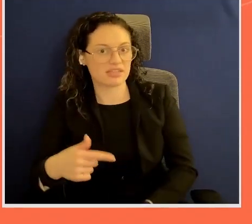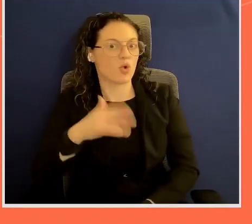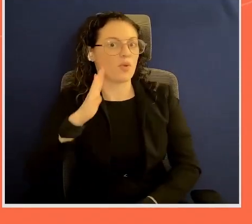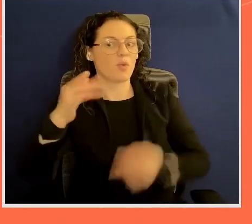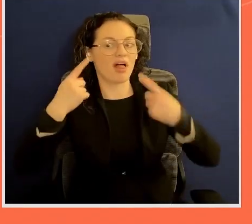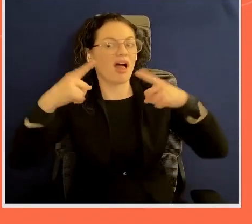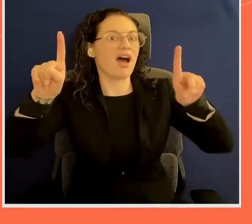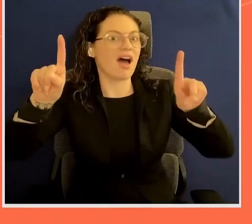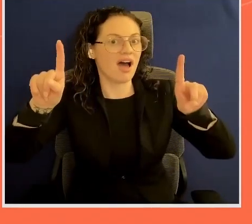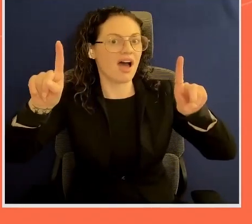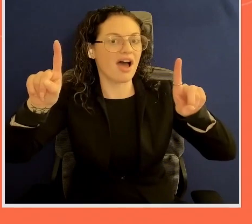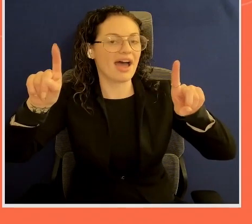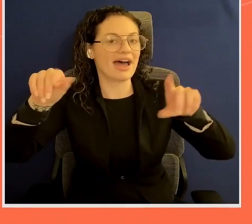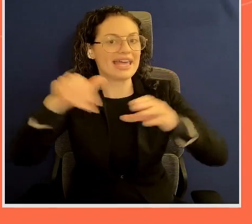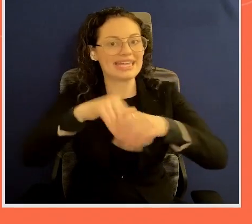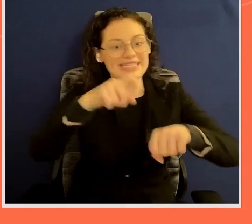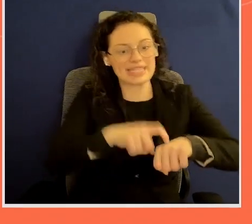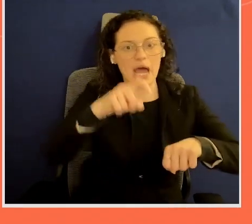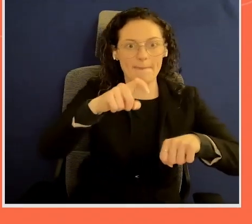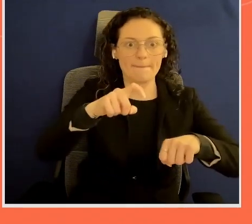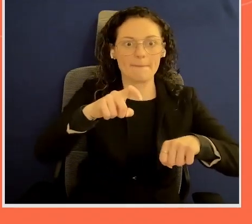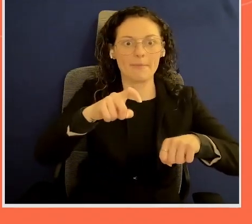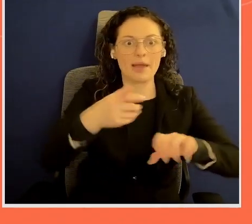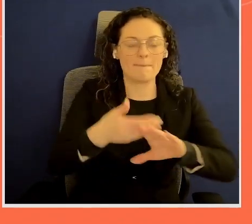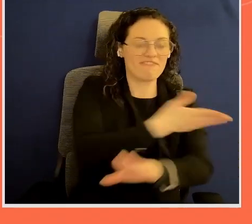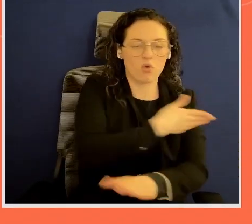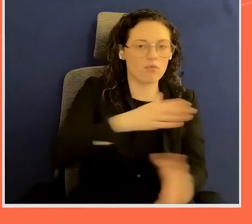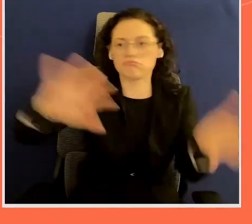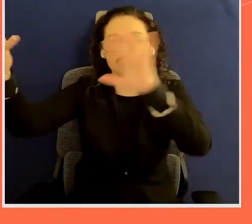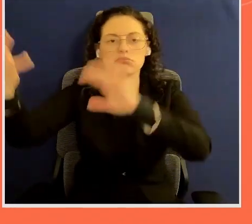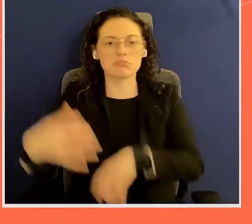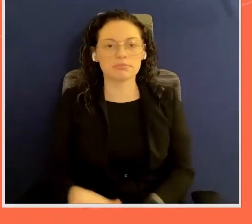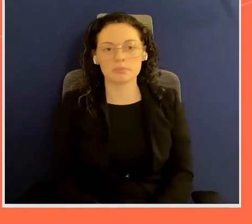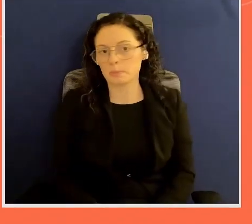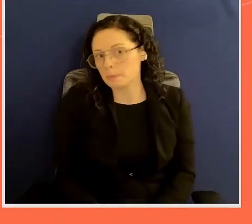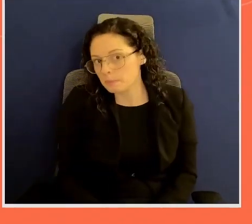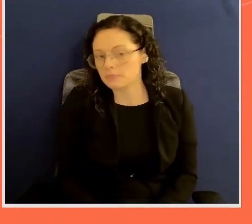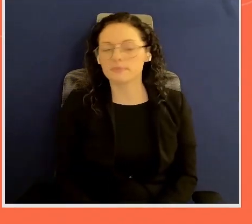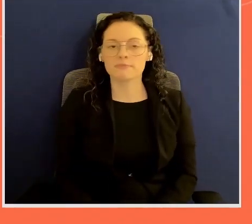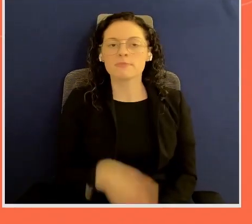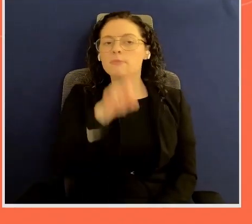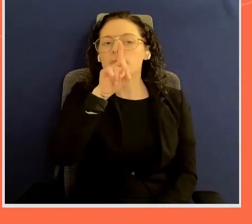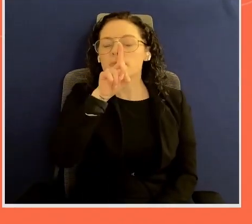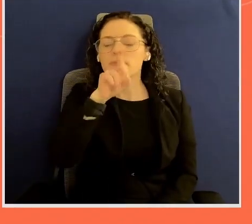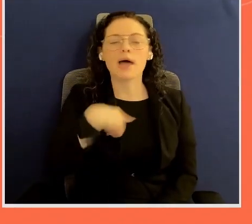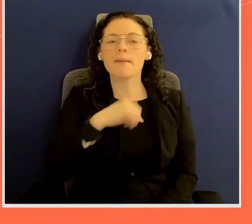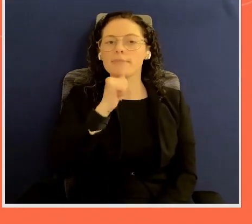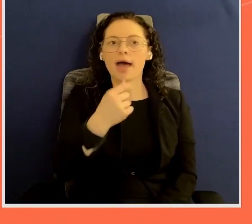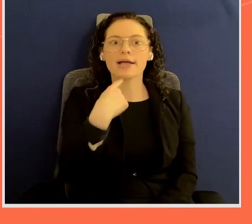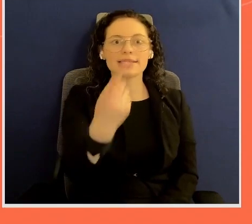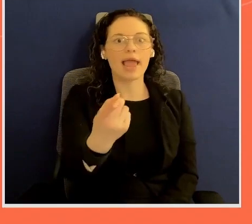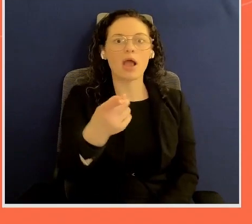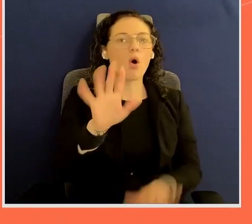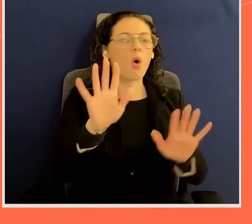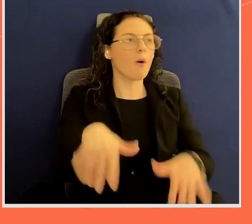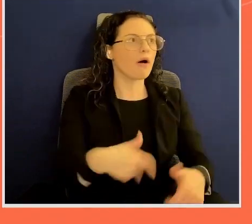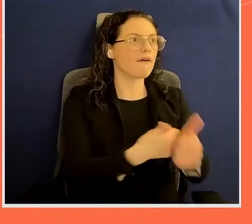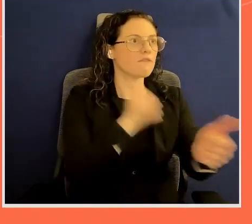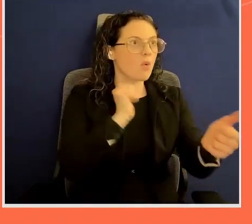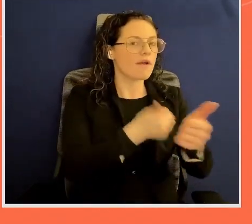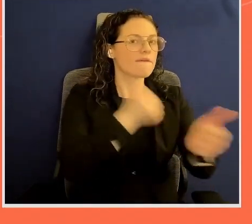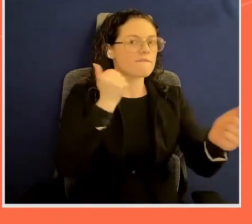realization by so many people that not enough was being done by anyone anywhere to protect this extraordinary